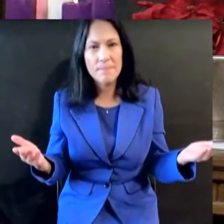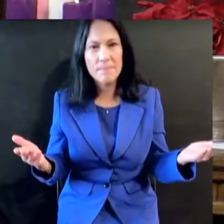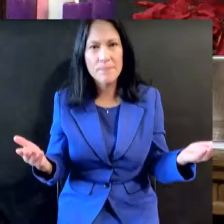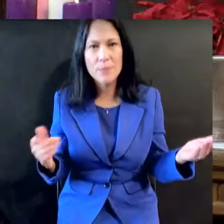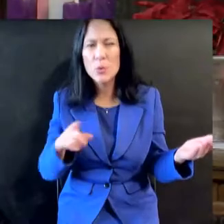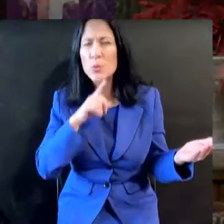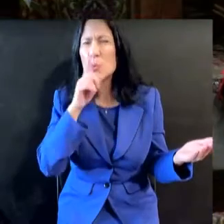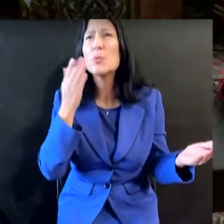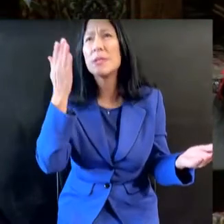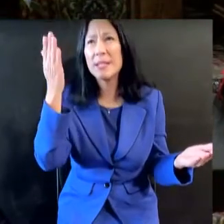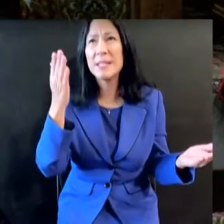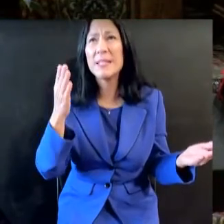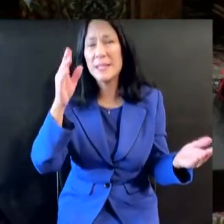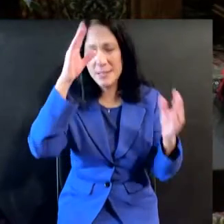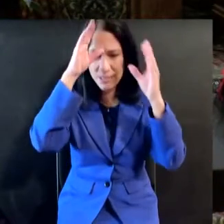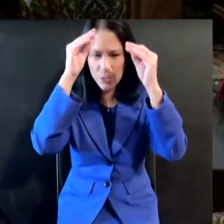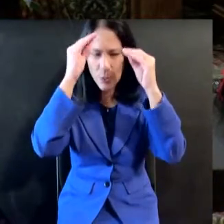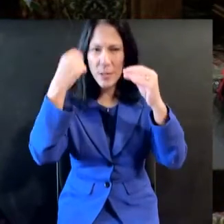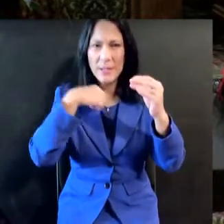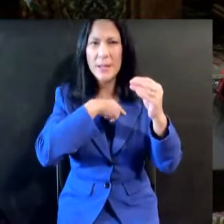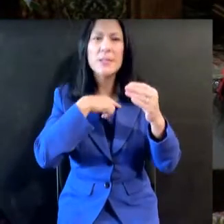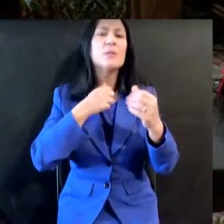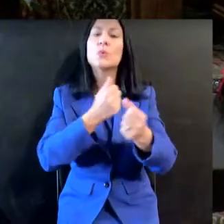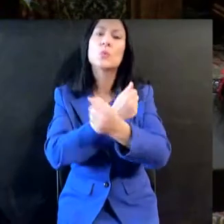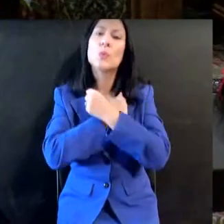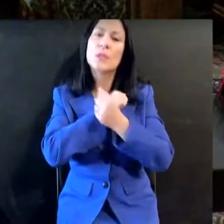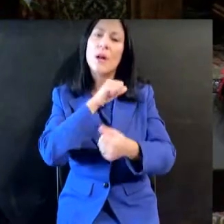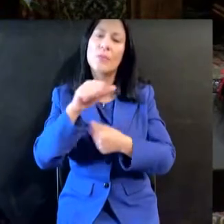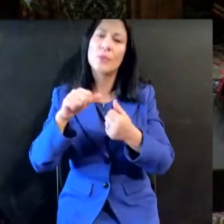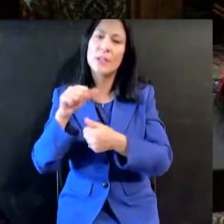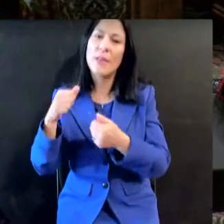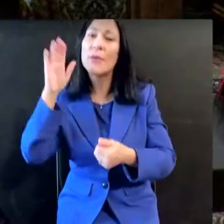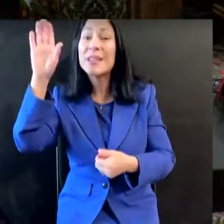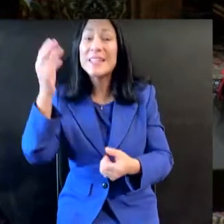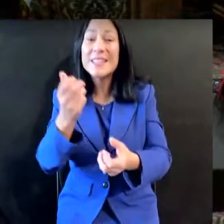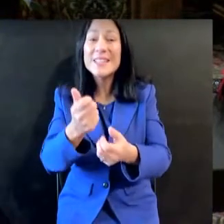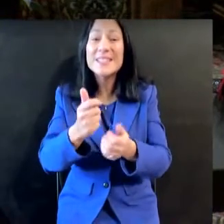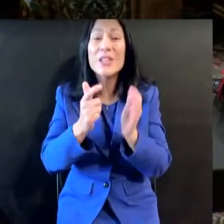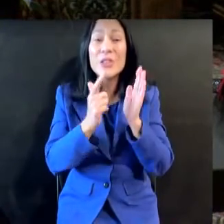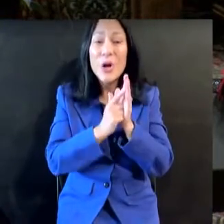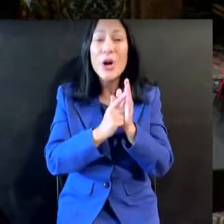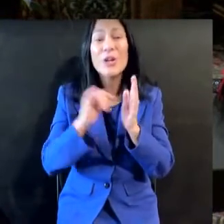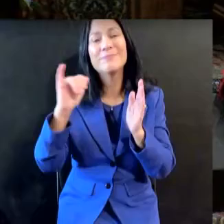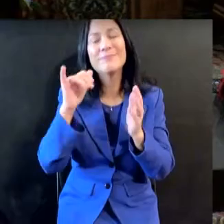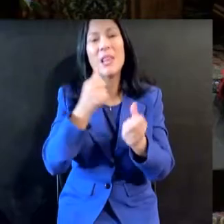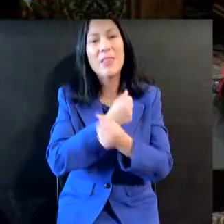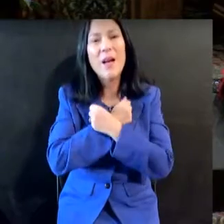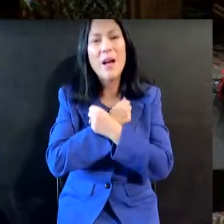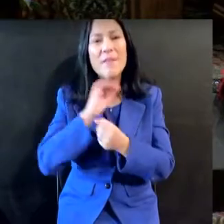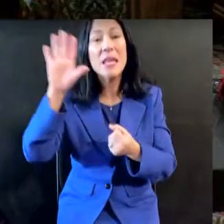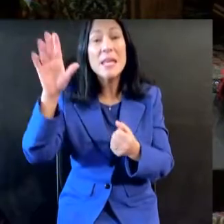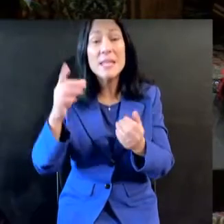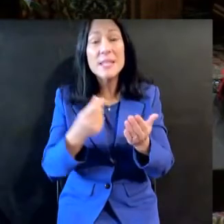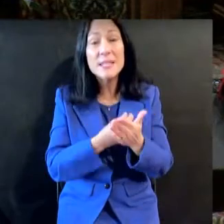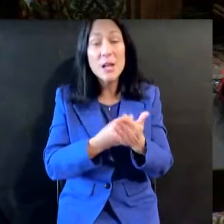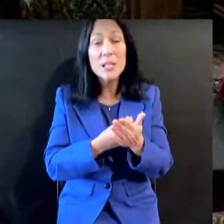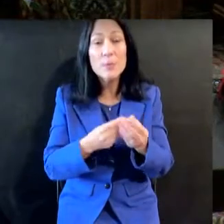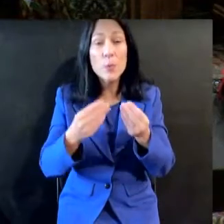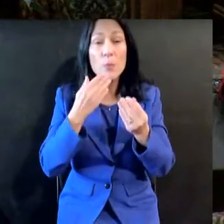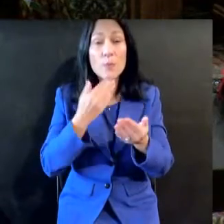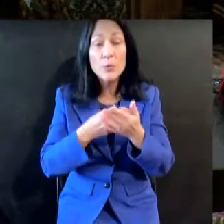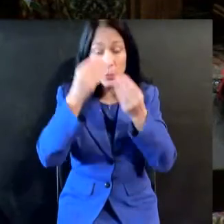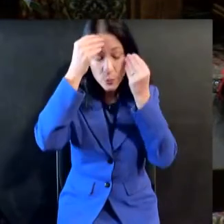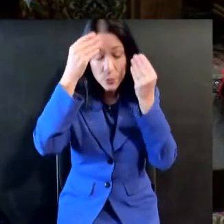Truly, he taught us to love one another. His law is love, and his gospel, his good news, is peace.